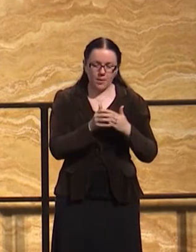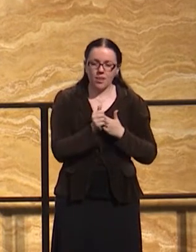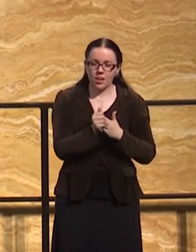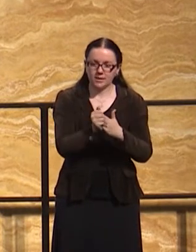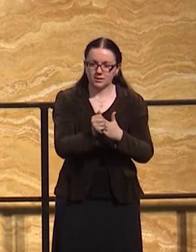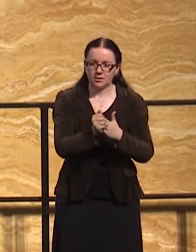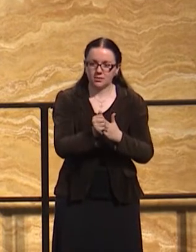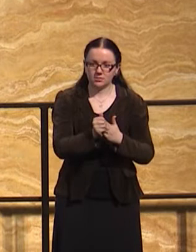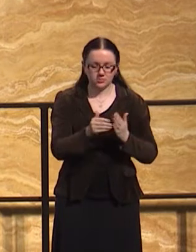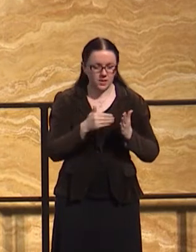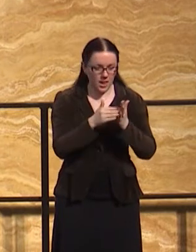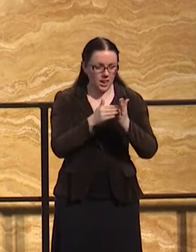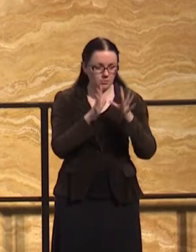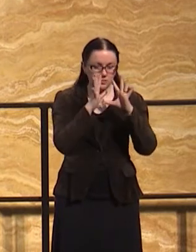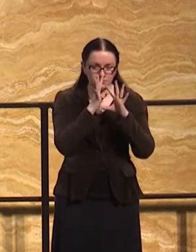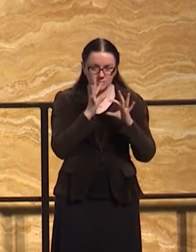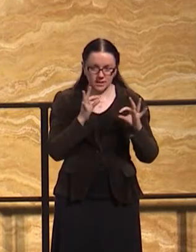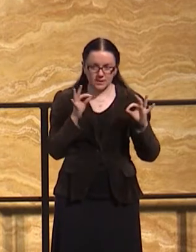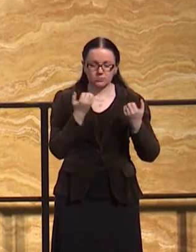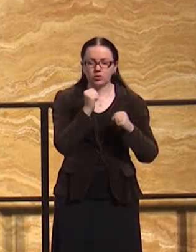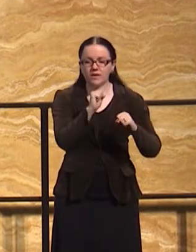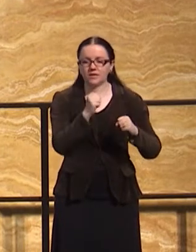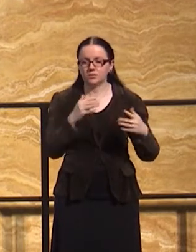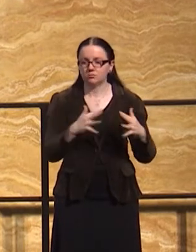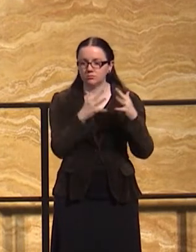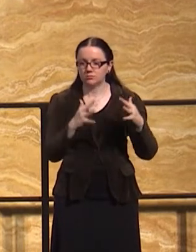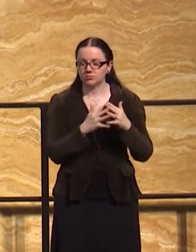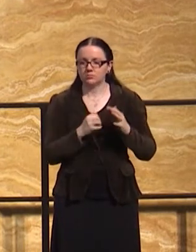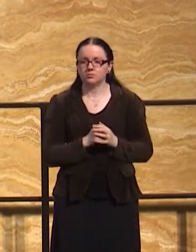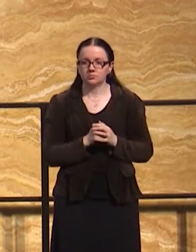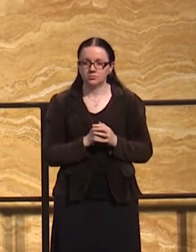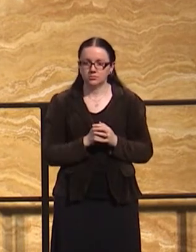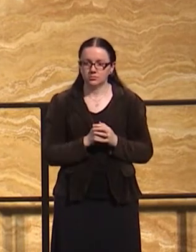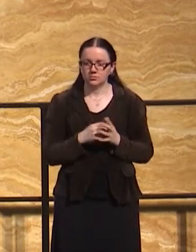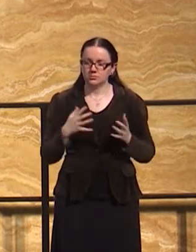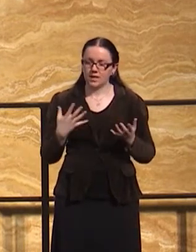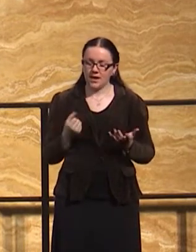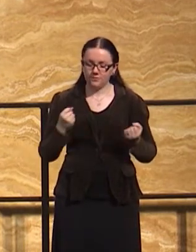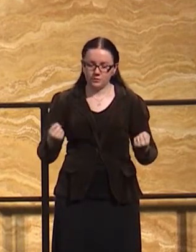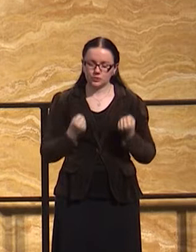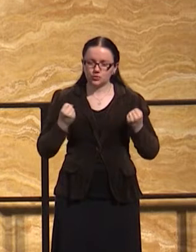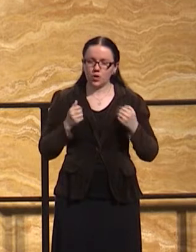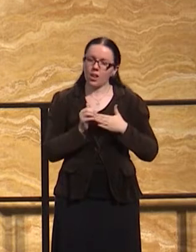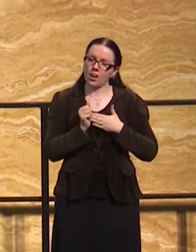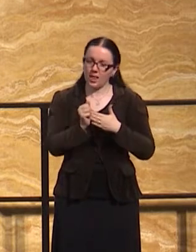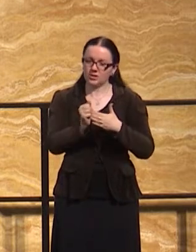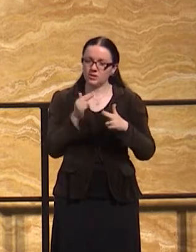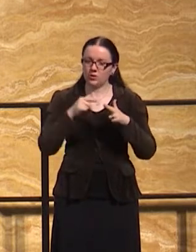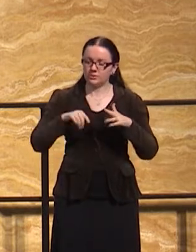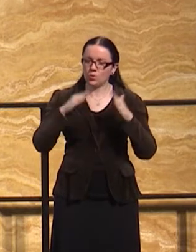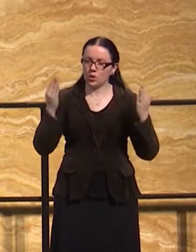to both create peace, prevent conflict, and have stronger leadership in today's